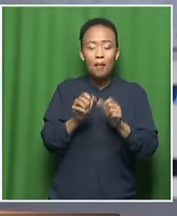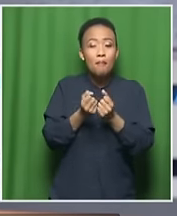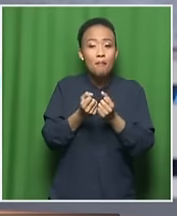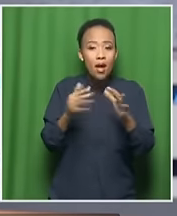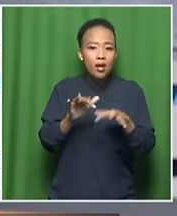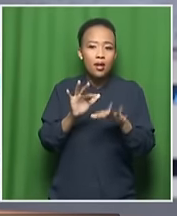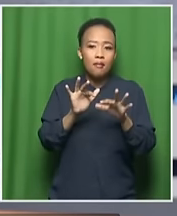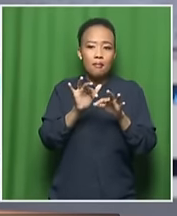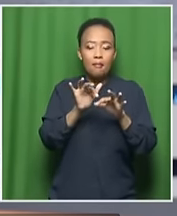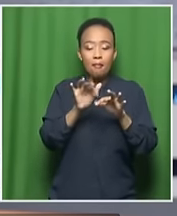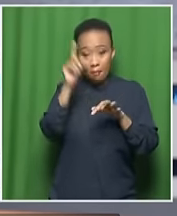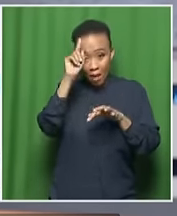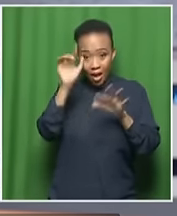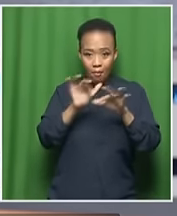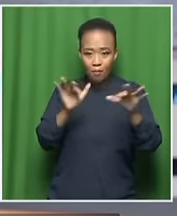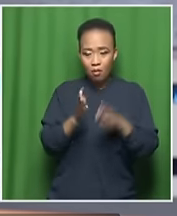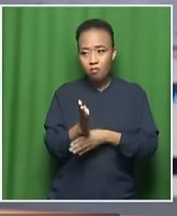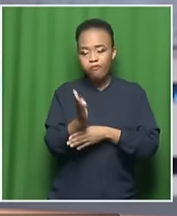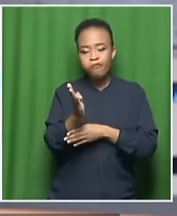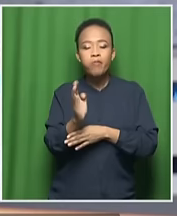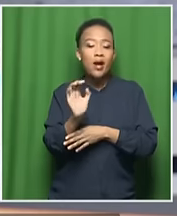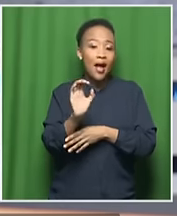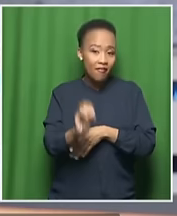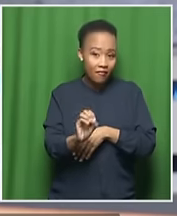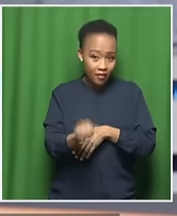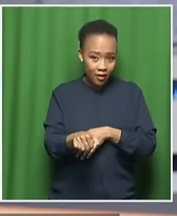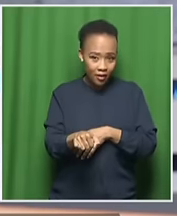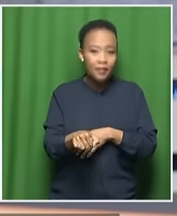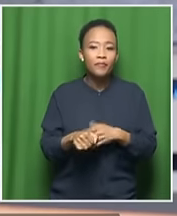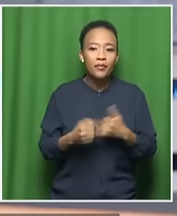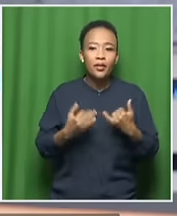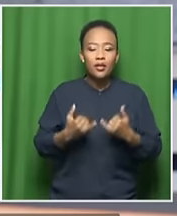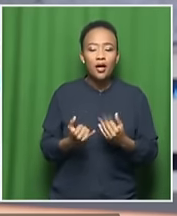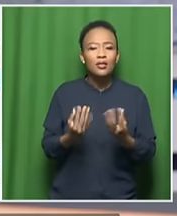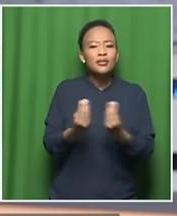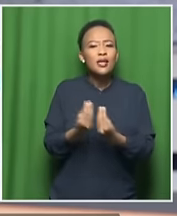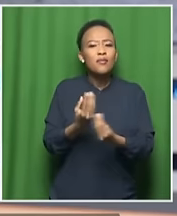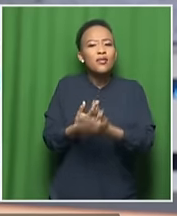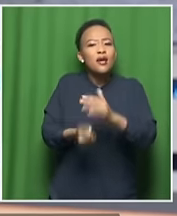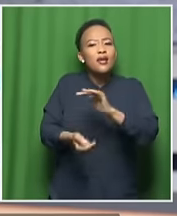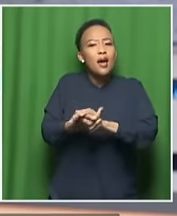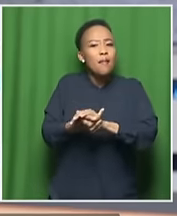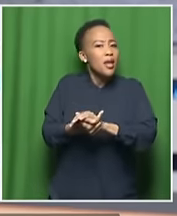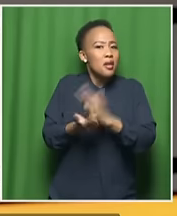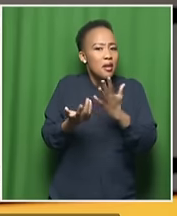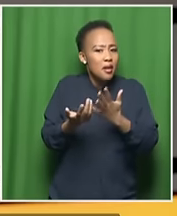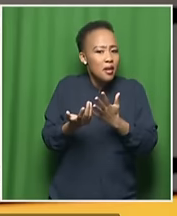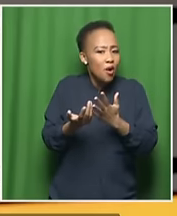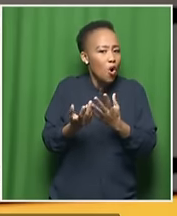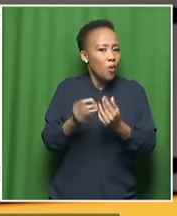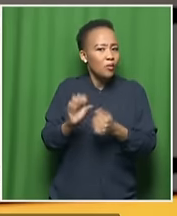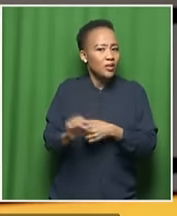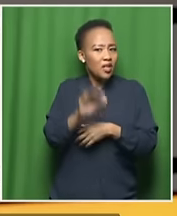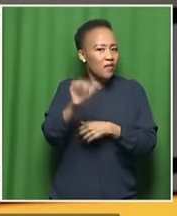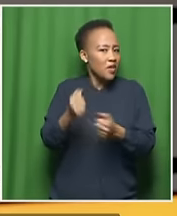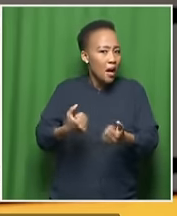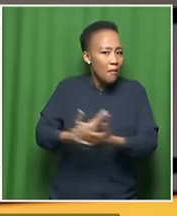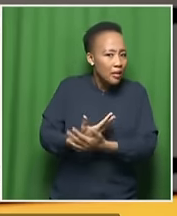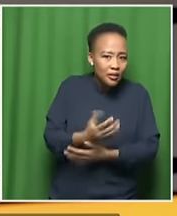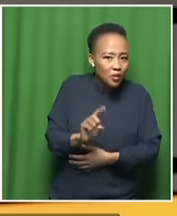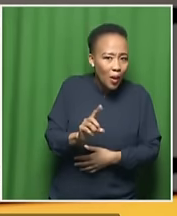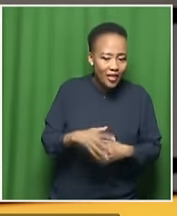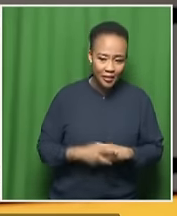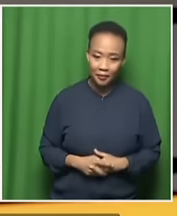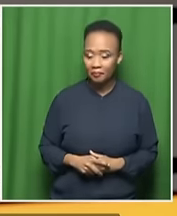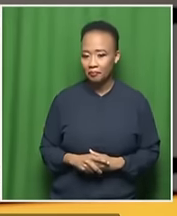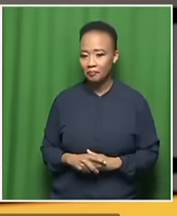Freedom Front Plus's manifesto launch. Has something happened in the meantime that South Africa perhaps has missed? I think what happened